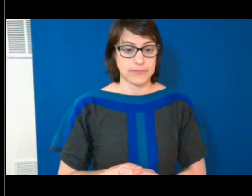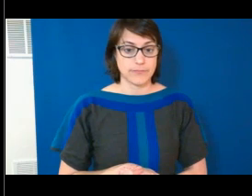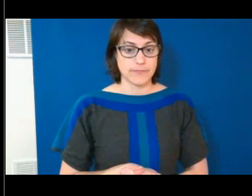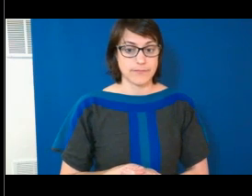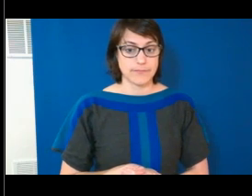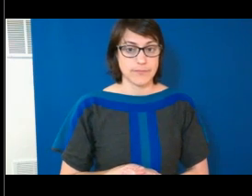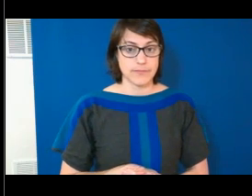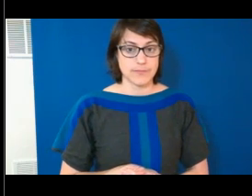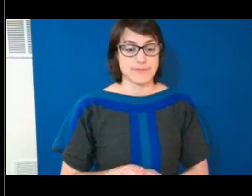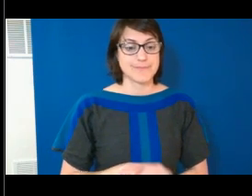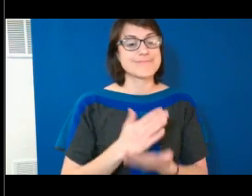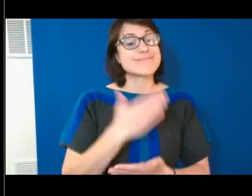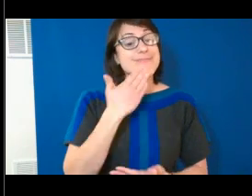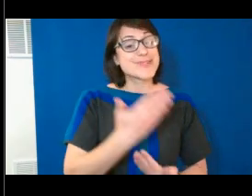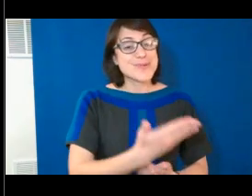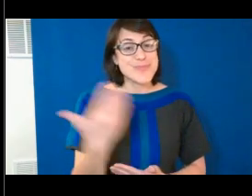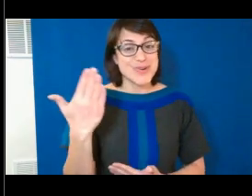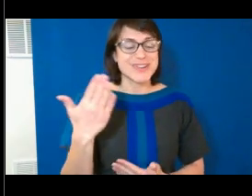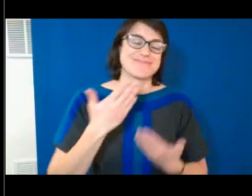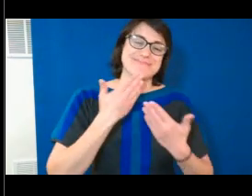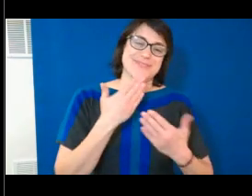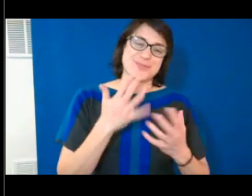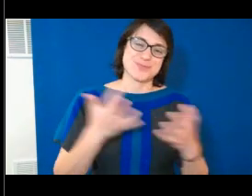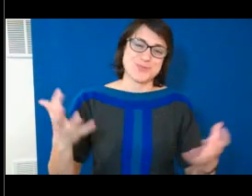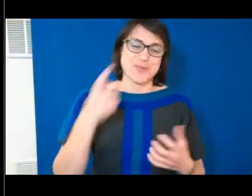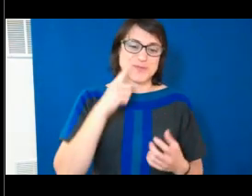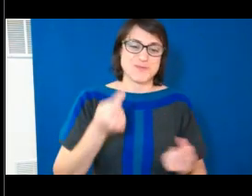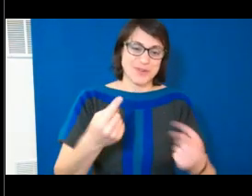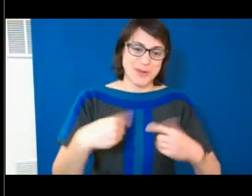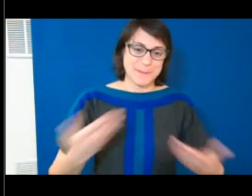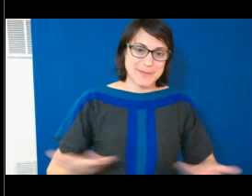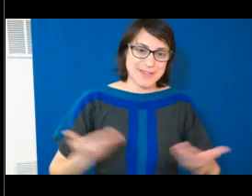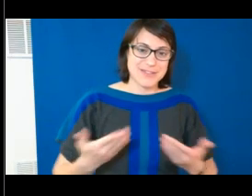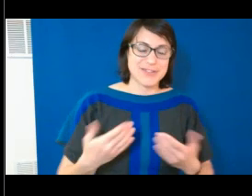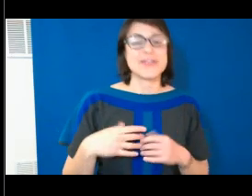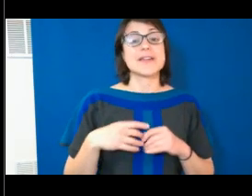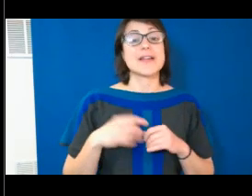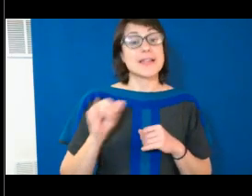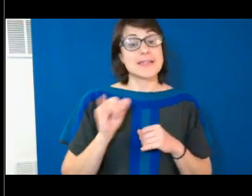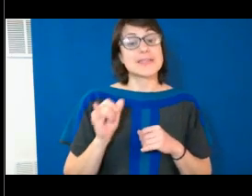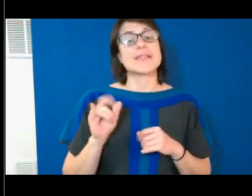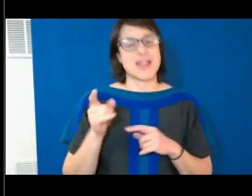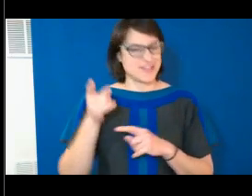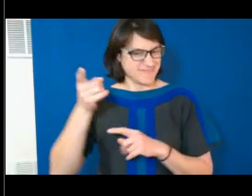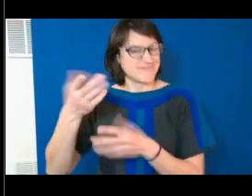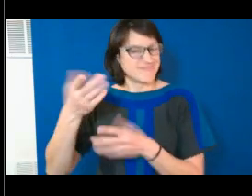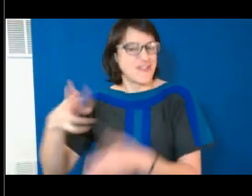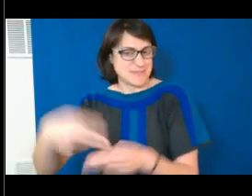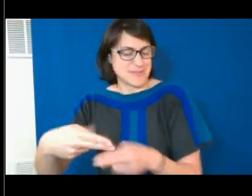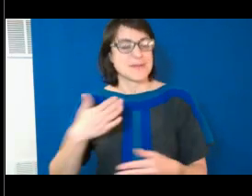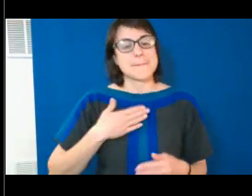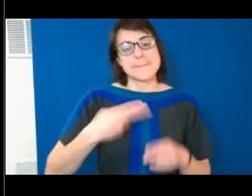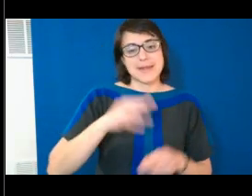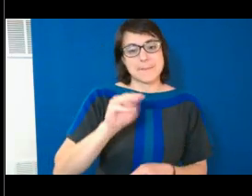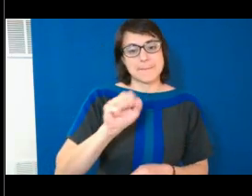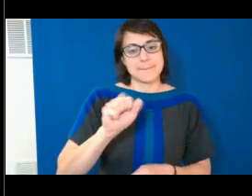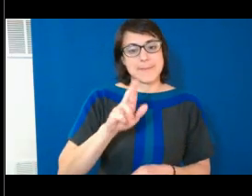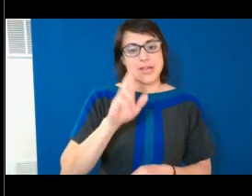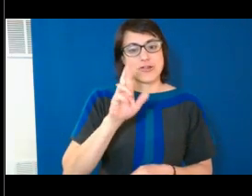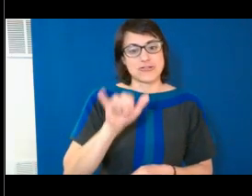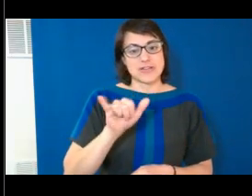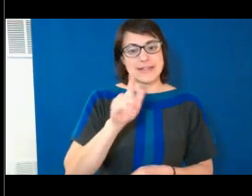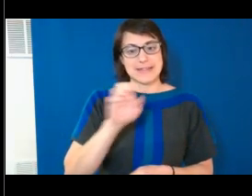All right, good morning. Thank you so much for being here. As mentioned, my name is Mary Lee Howitt, where I serve as the Deputy Division